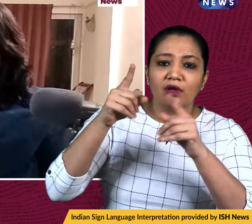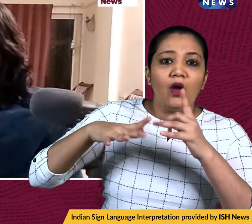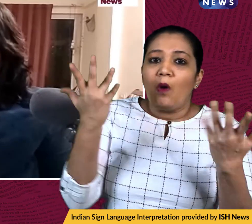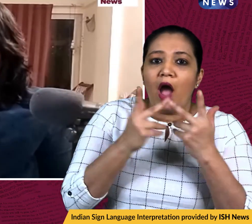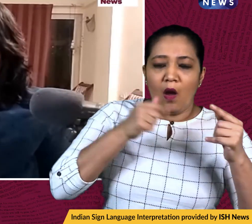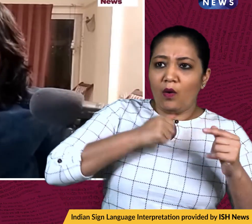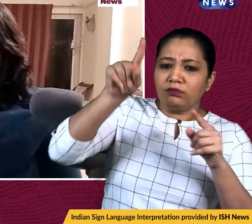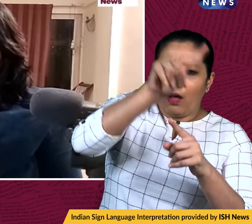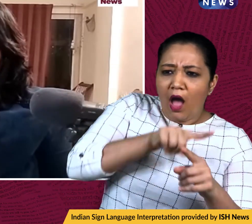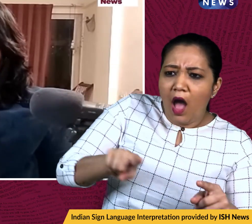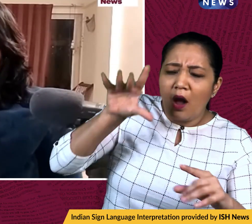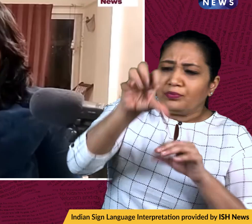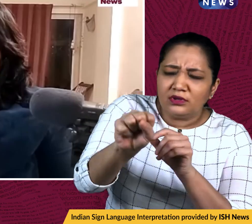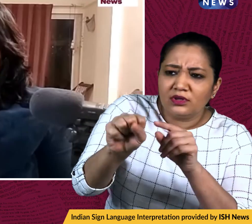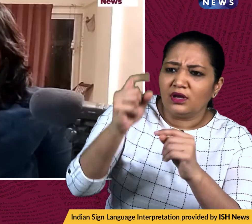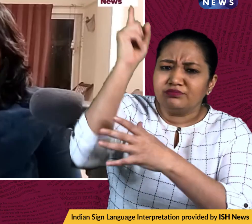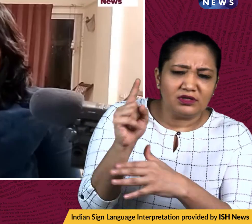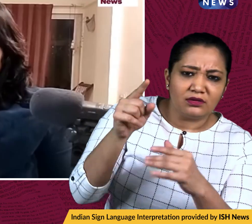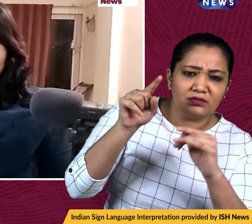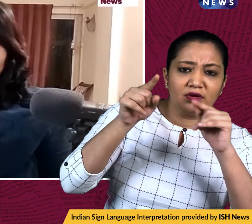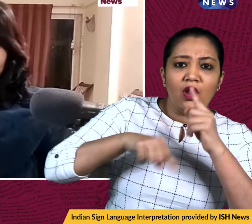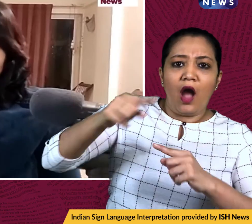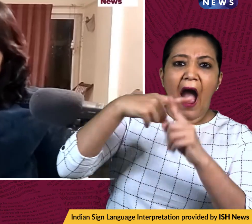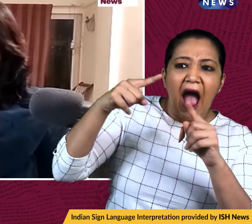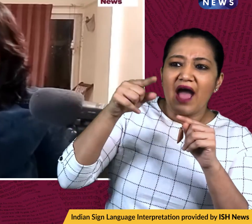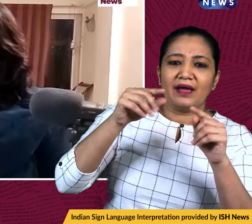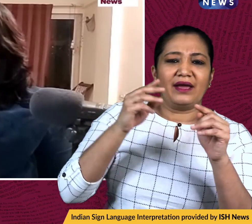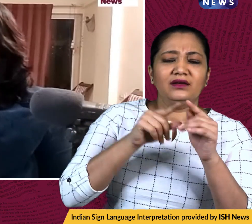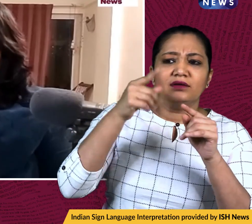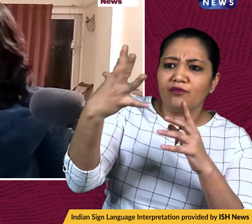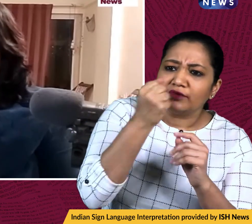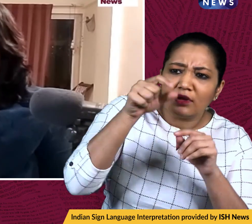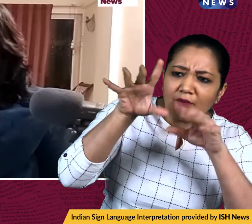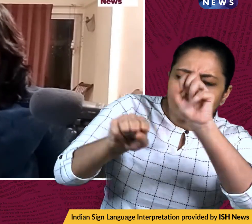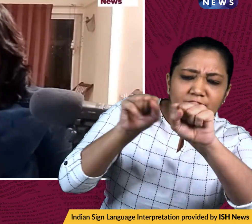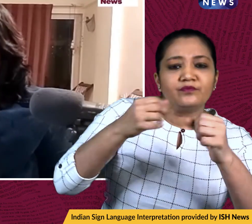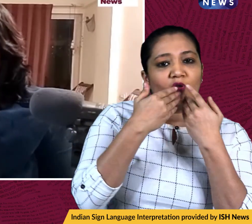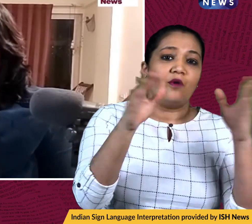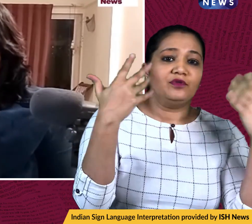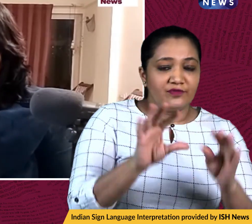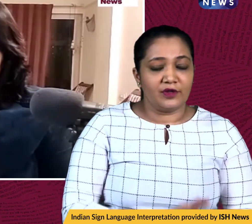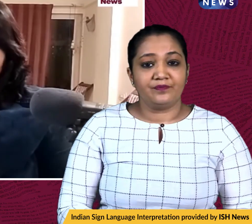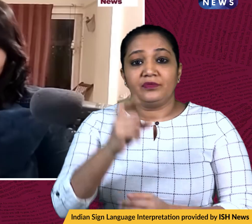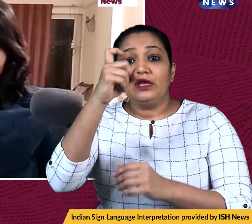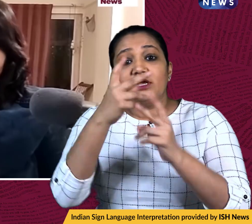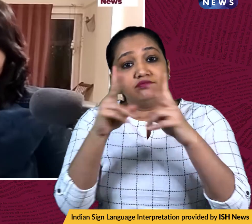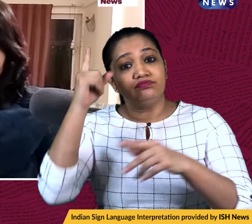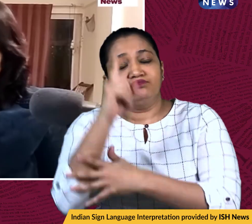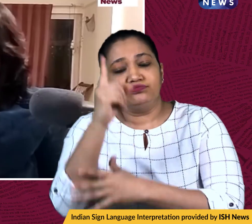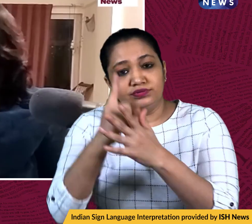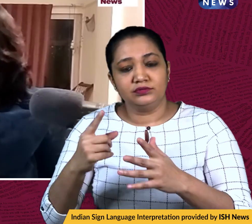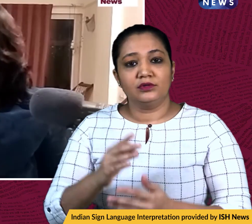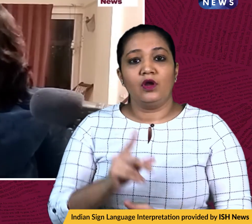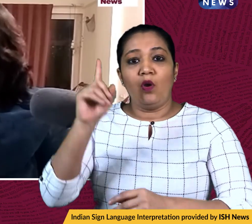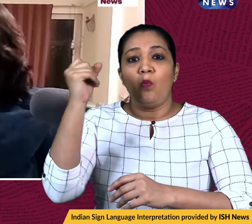Sunday after detecting it in their anti-missile systems. North Korea has conducted 7 missile launches